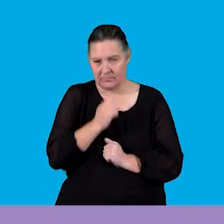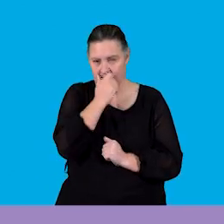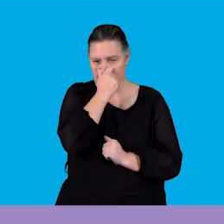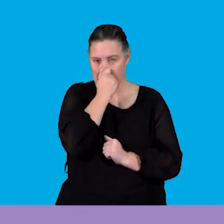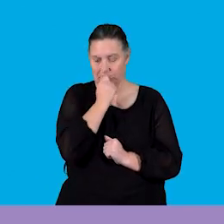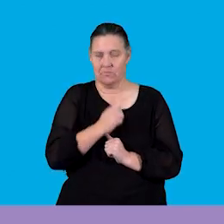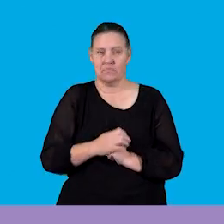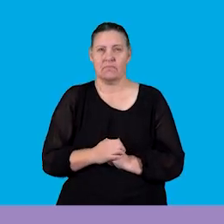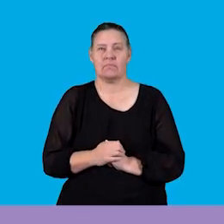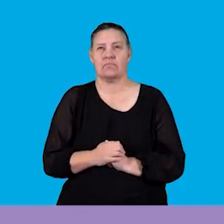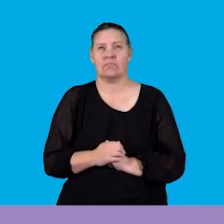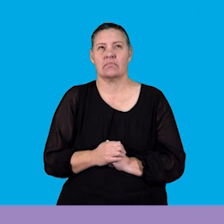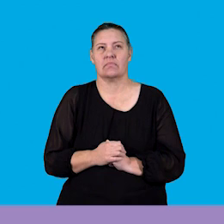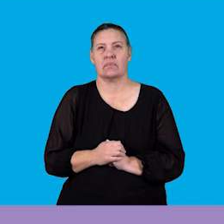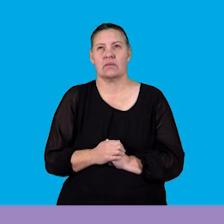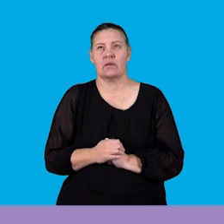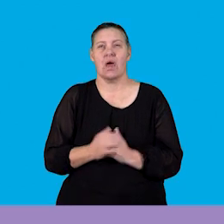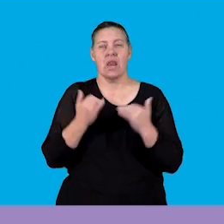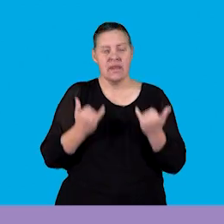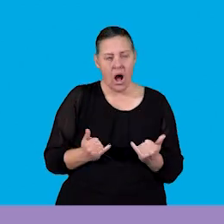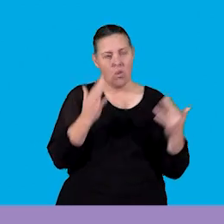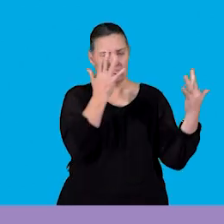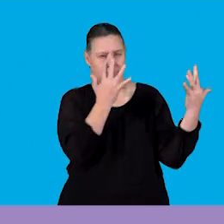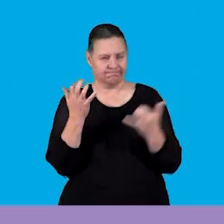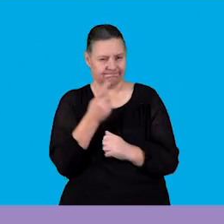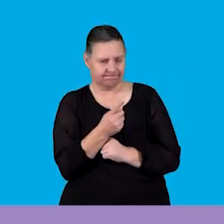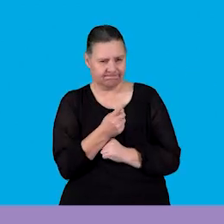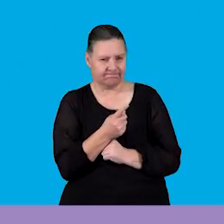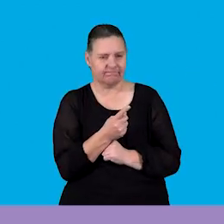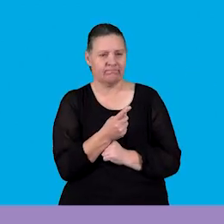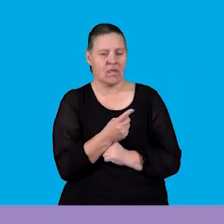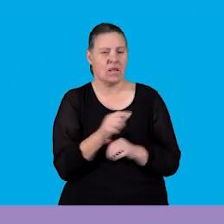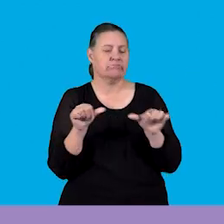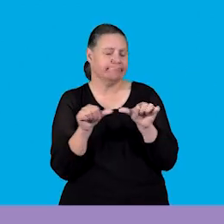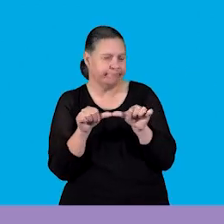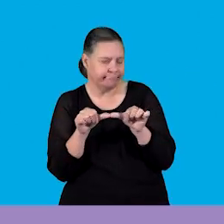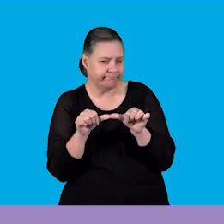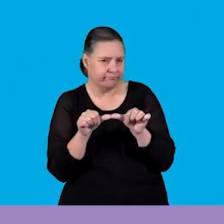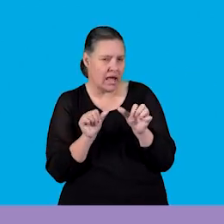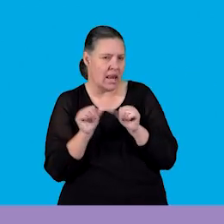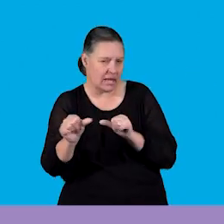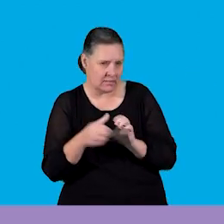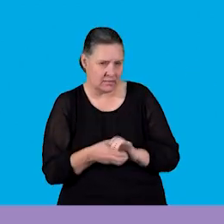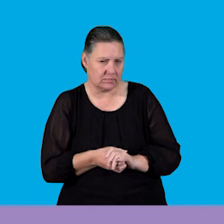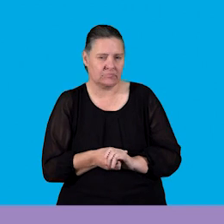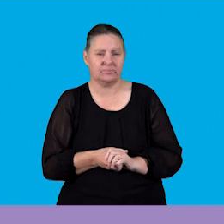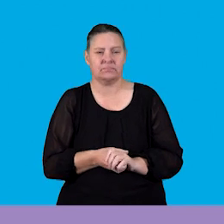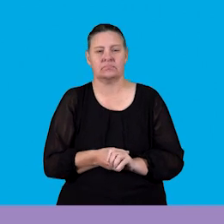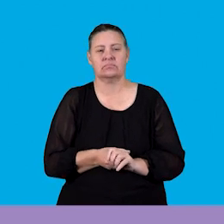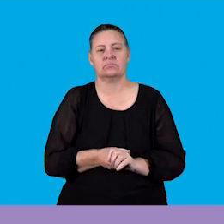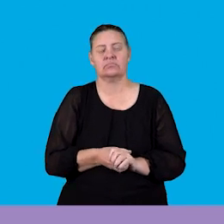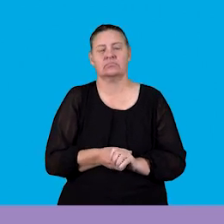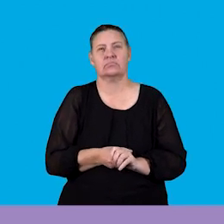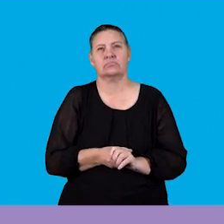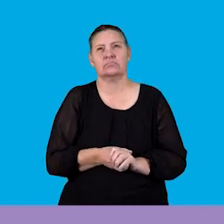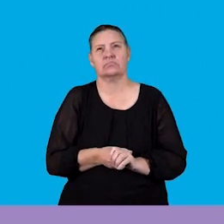equal. Let's go on to looking or calculating lengths in an isosceles triangle. Now the